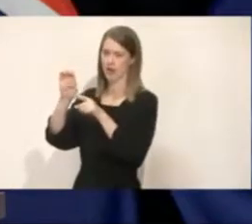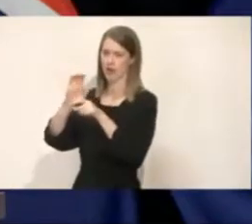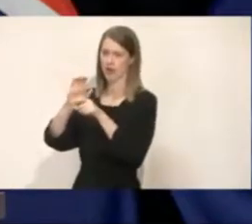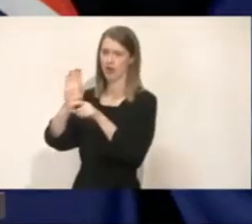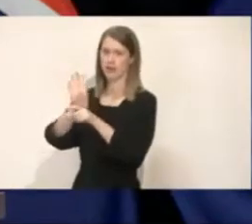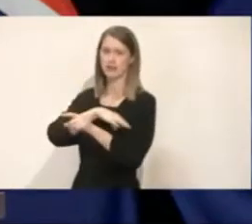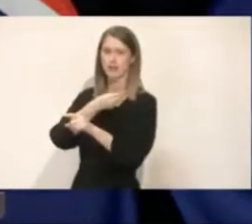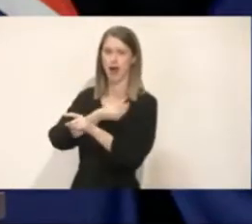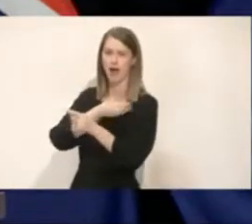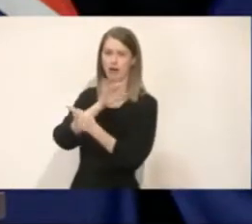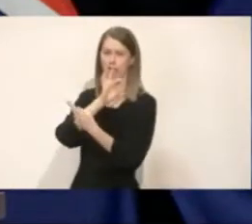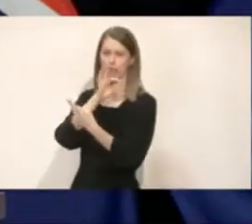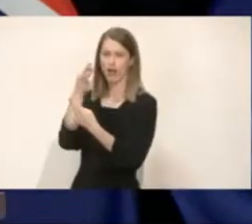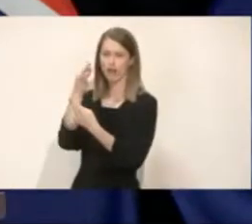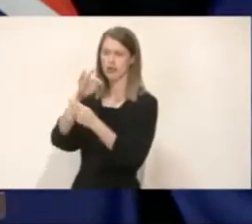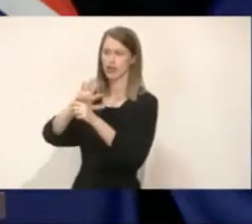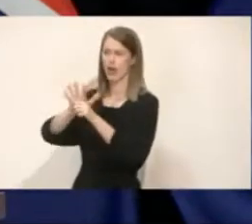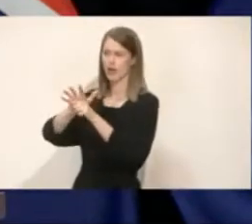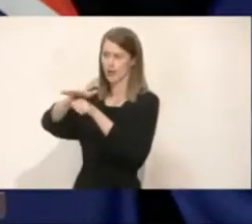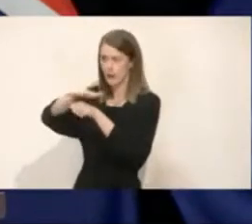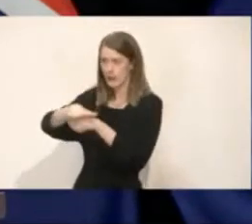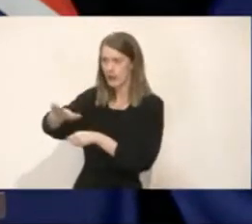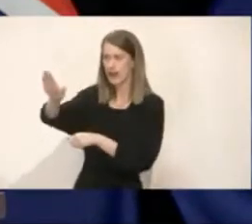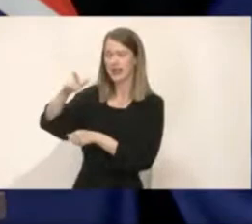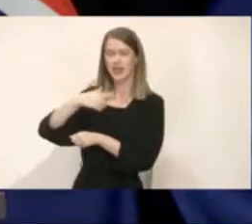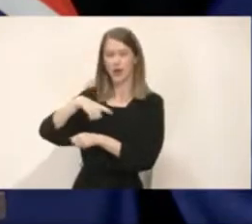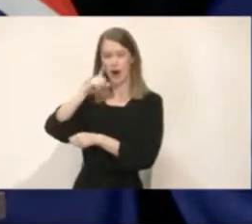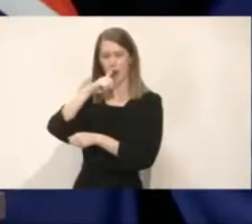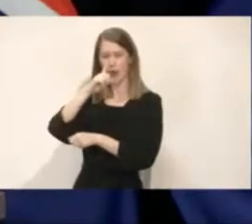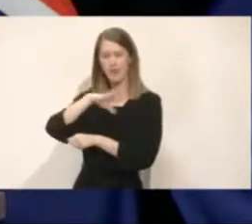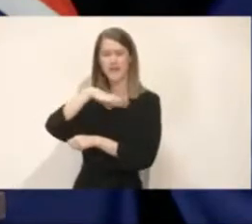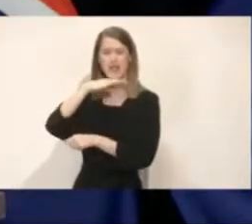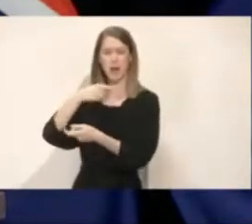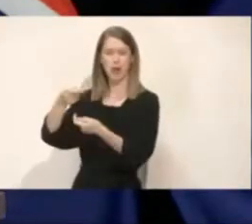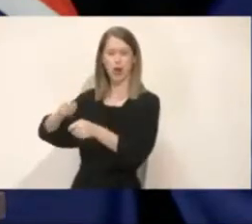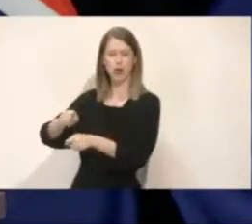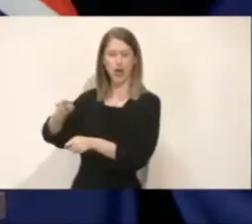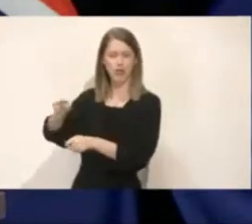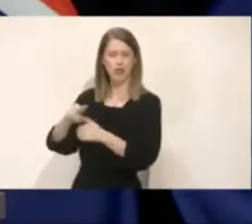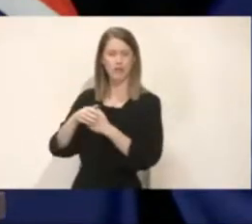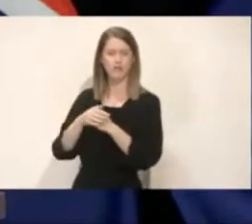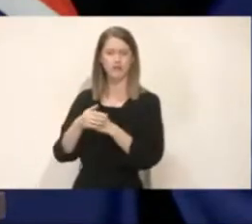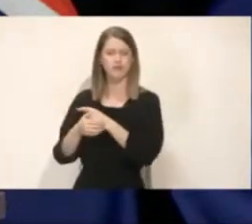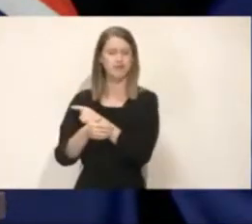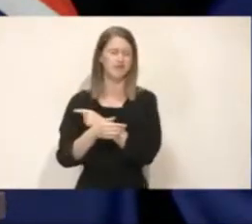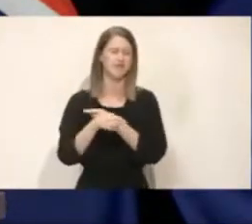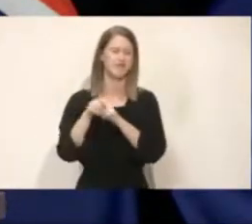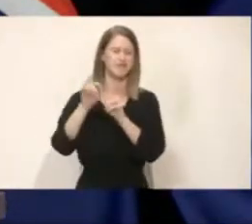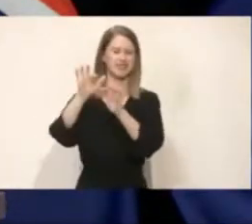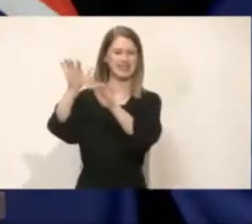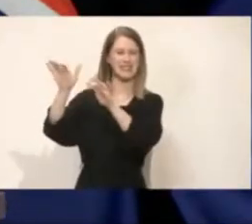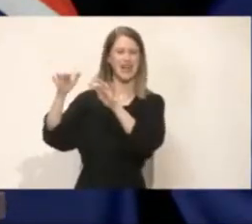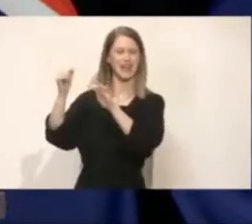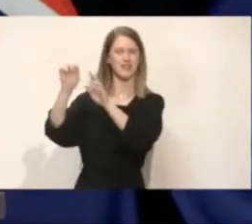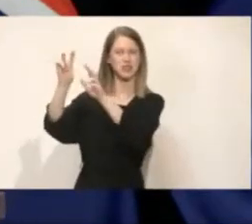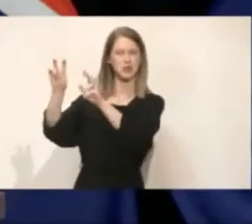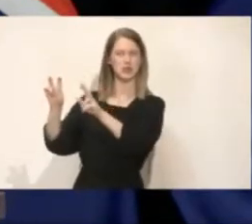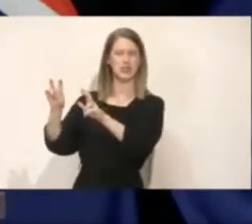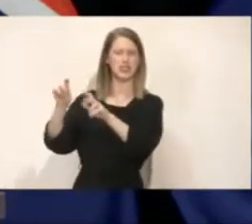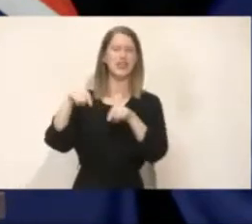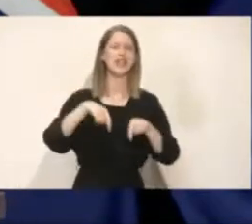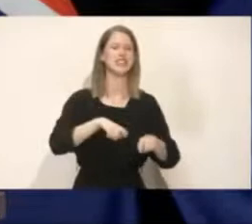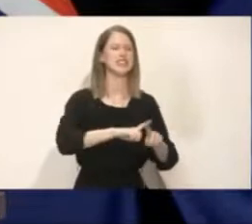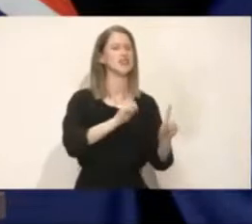and France, and is that part of that lockdown fatigue, do you think? I think there's a range of issues there because, of course, we have a different